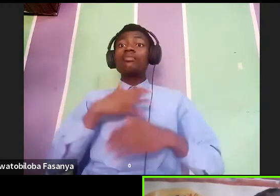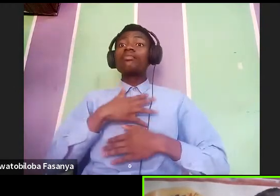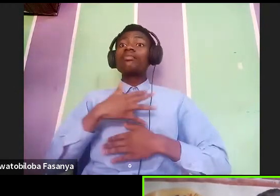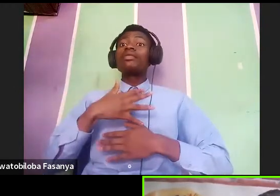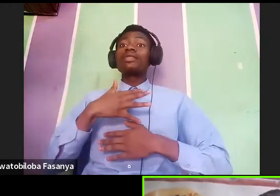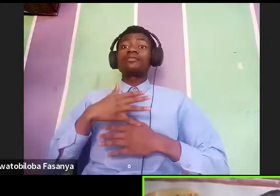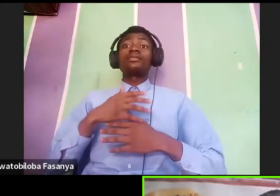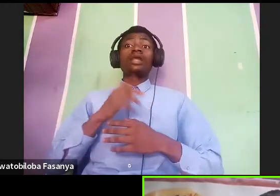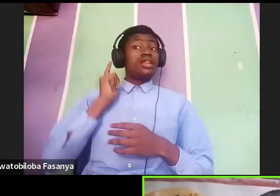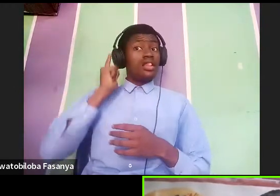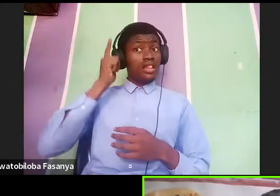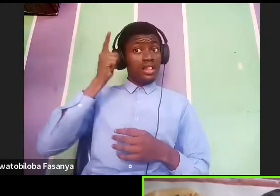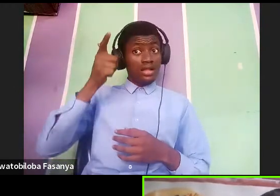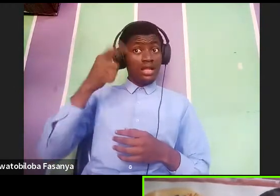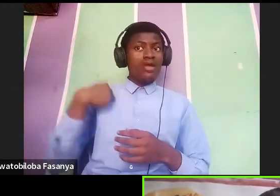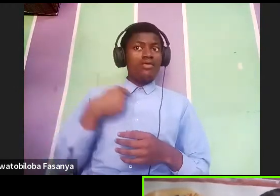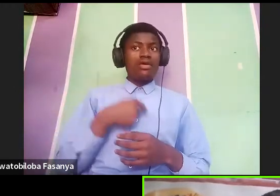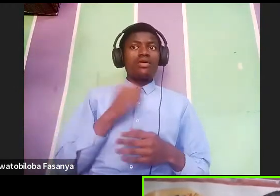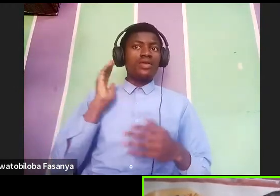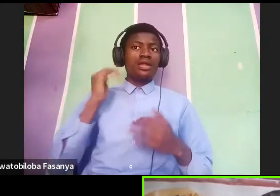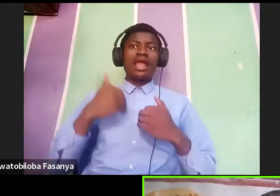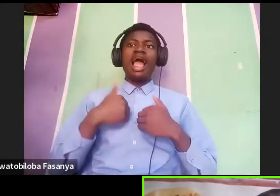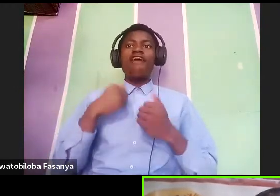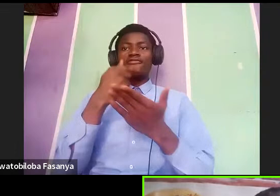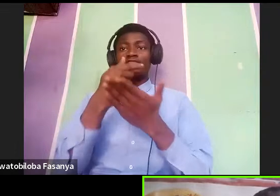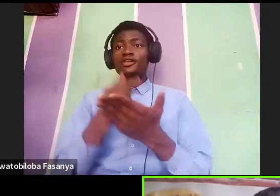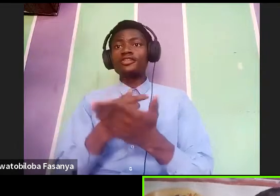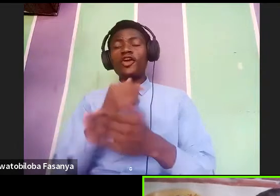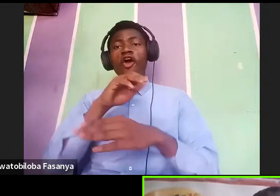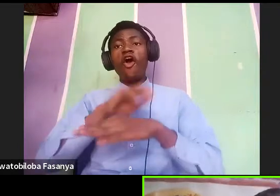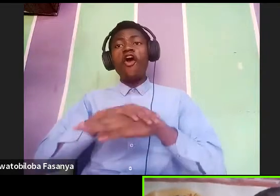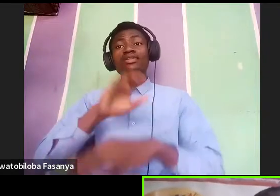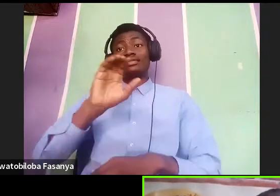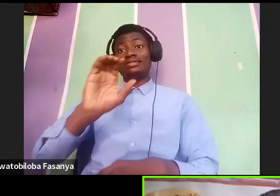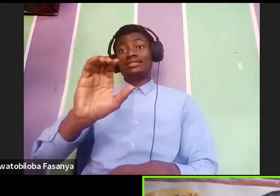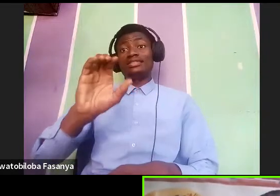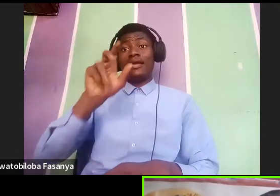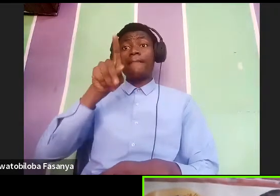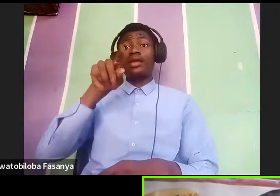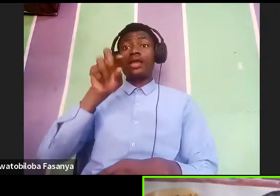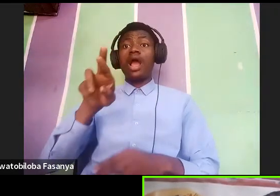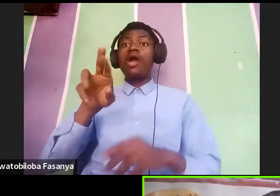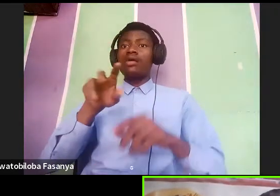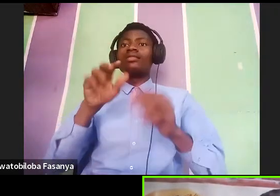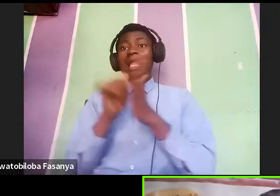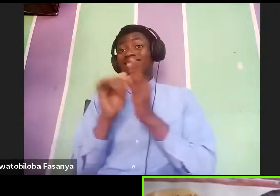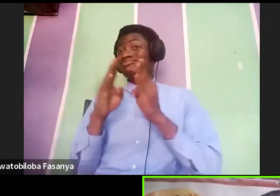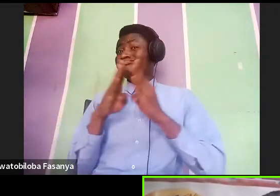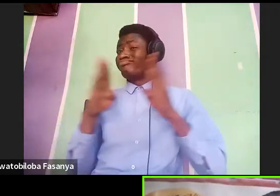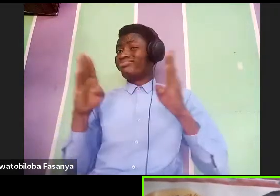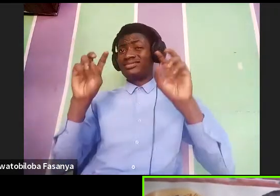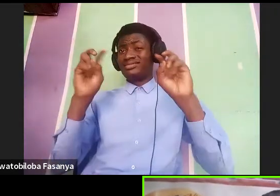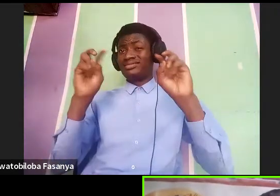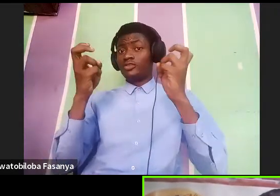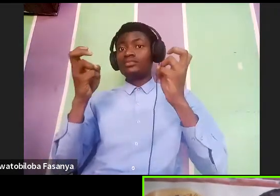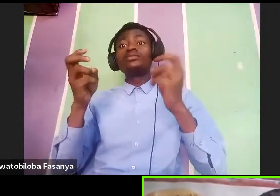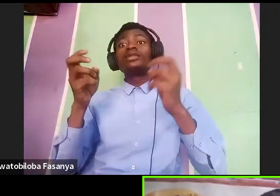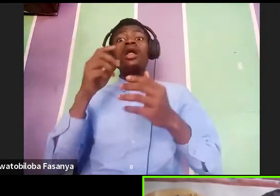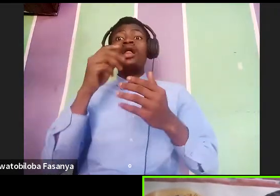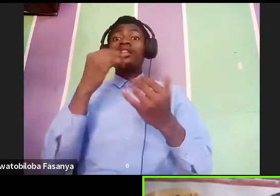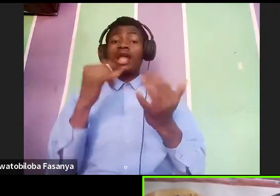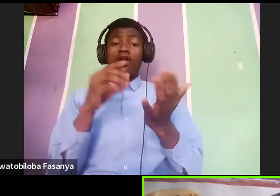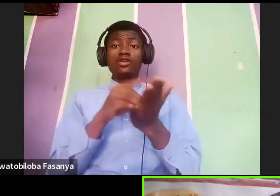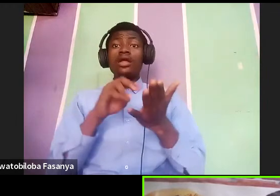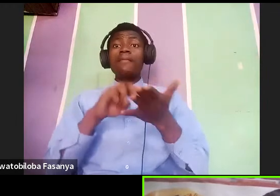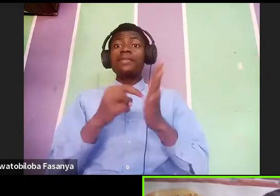is a broad and a big deal. But what he has told us right now is that breathlessness can happen even though you are not an asthma